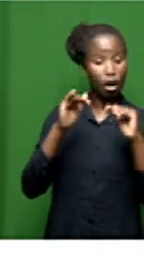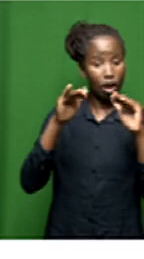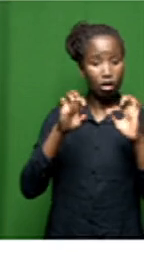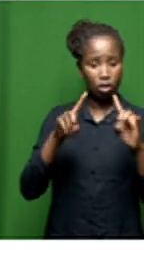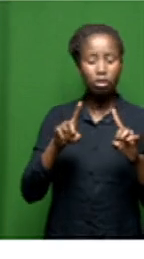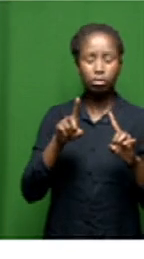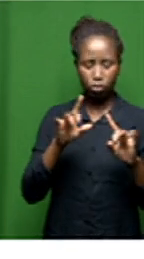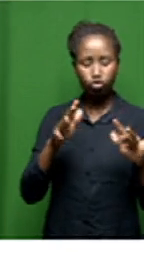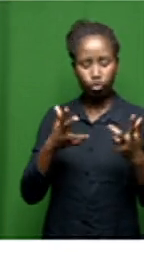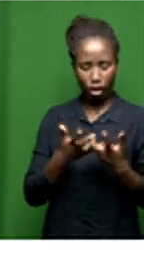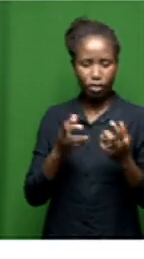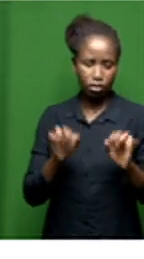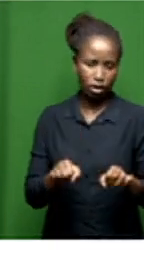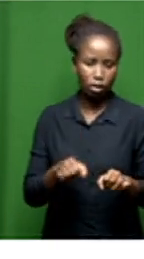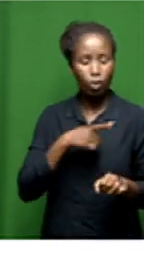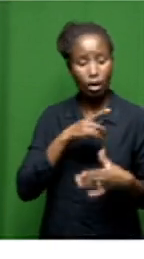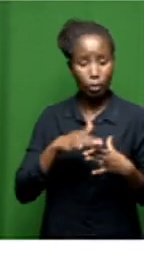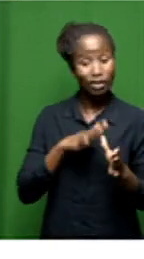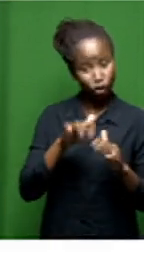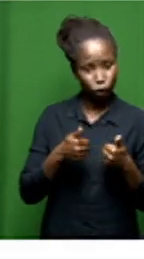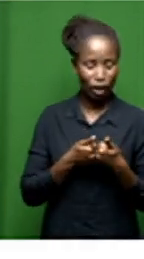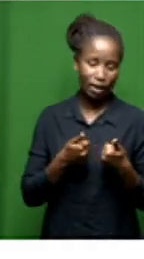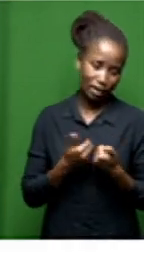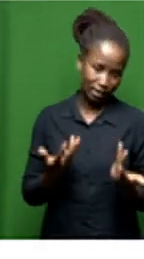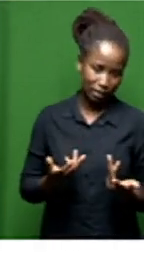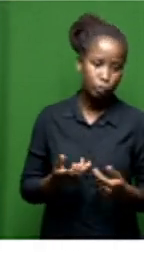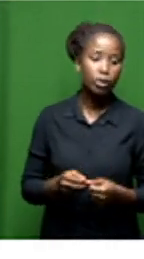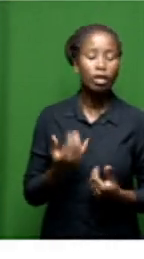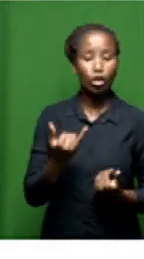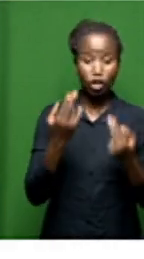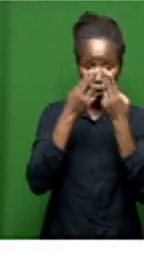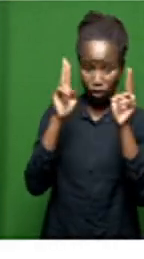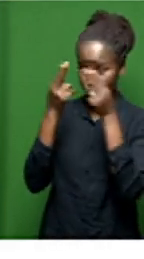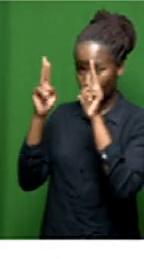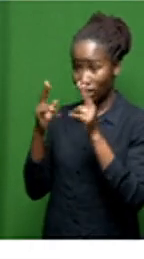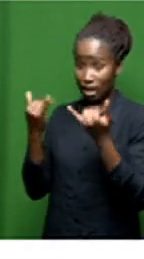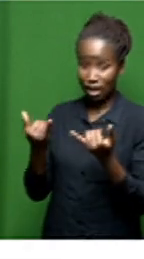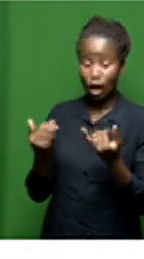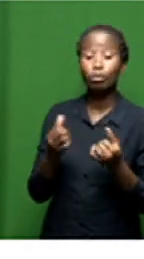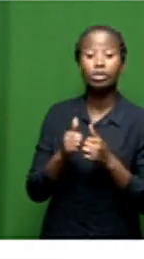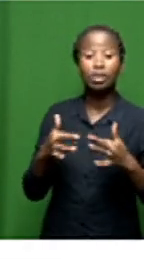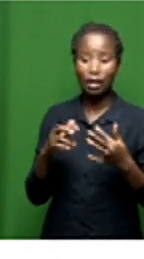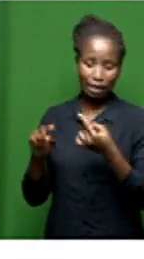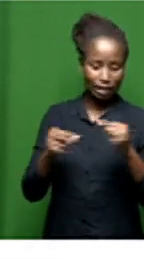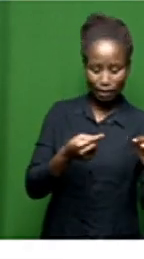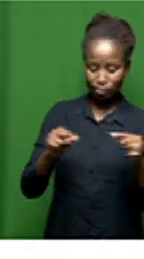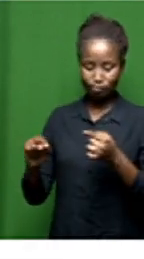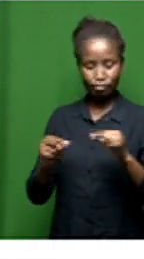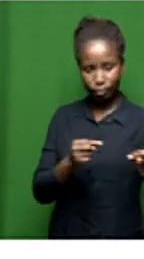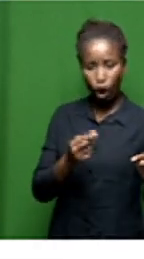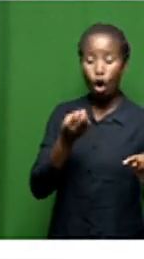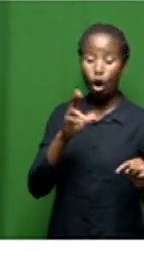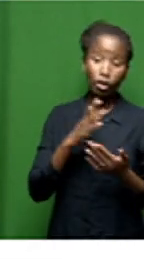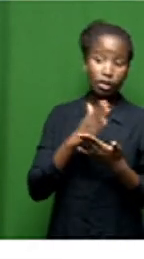a topic which is as debatable and as challenging it is. Universities debating at this moment, or getting it, some of the